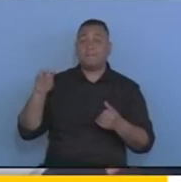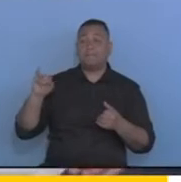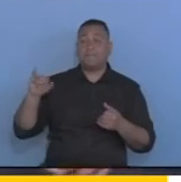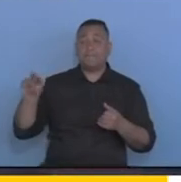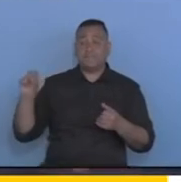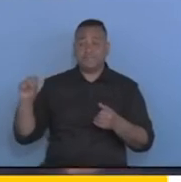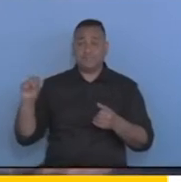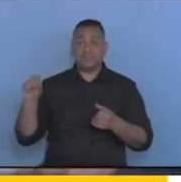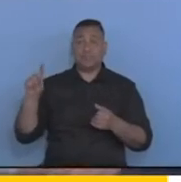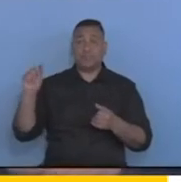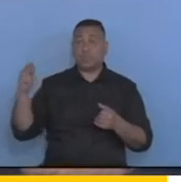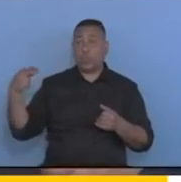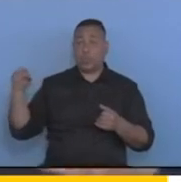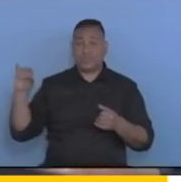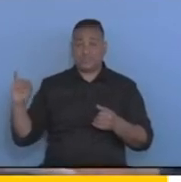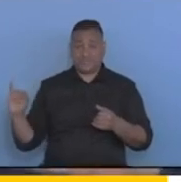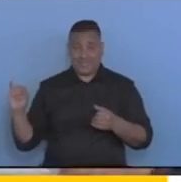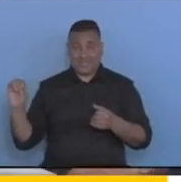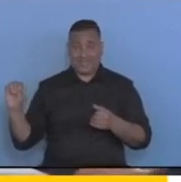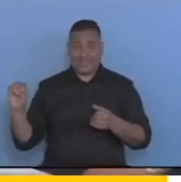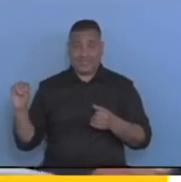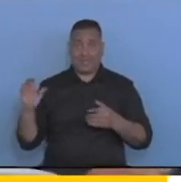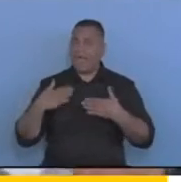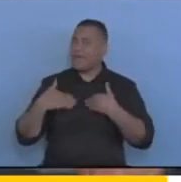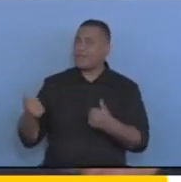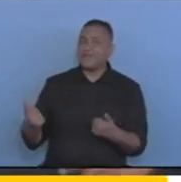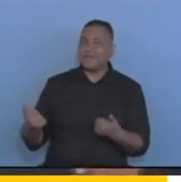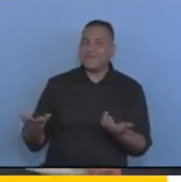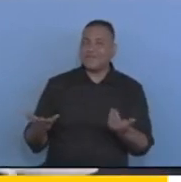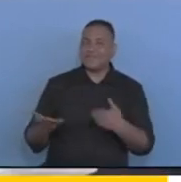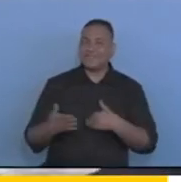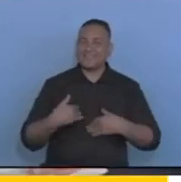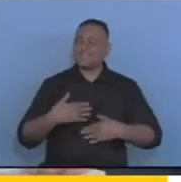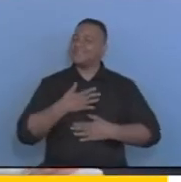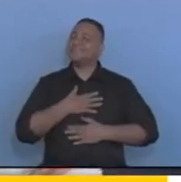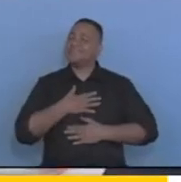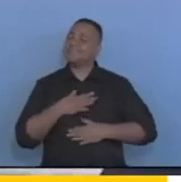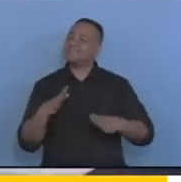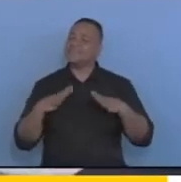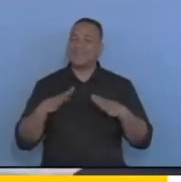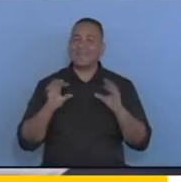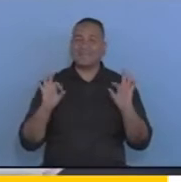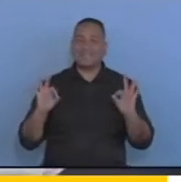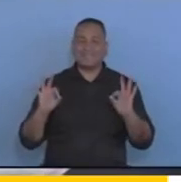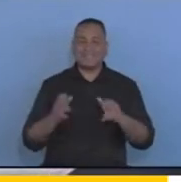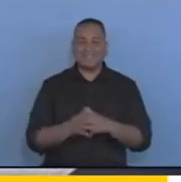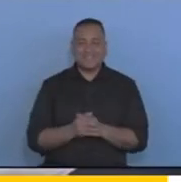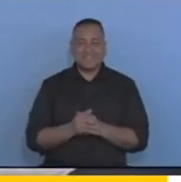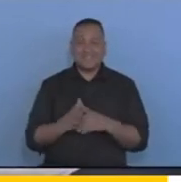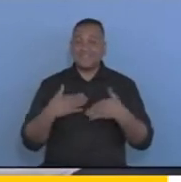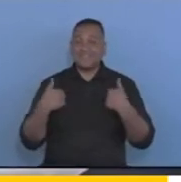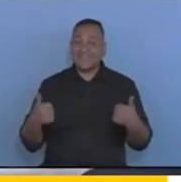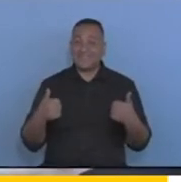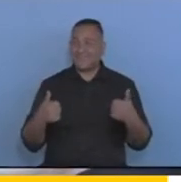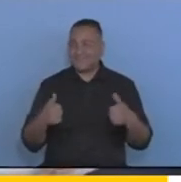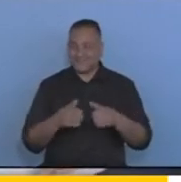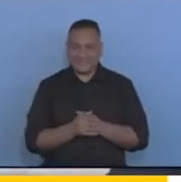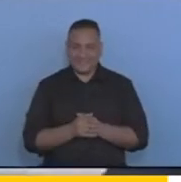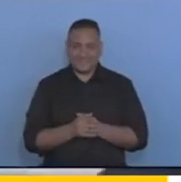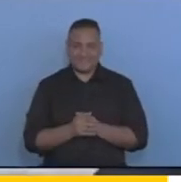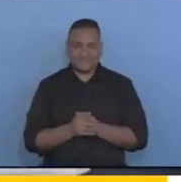Hello. How are you? I'm very well, thank you. And how are you? No, very well, very well. I'm good. Rhoda's good. I'm good. We're all